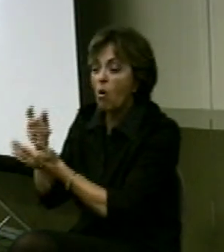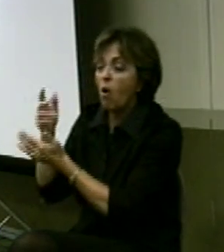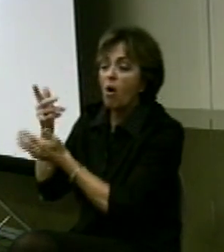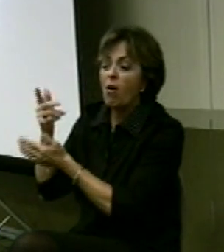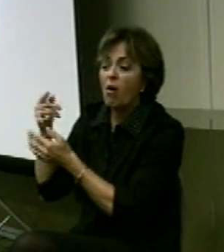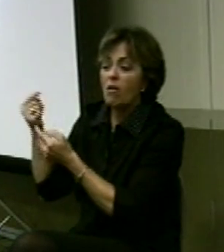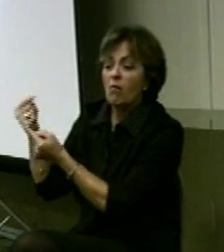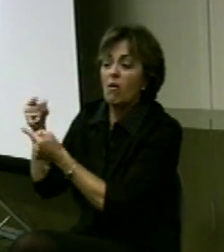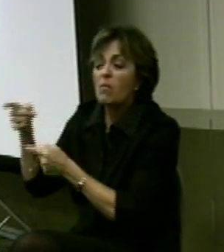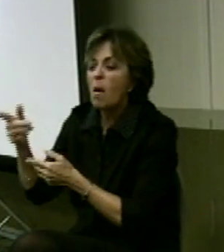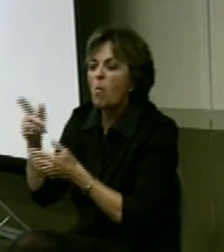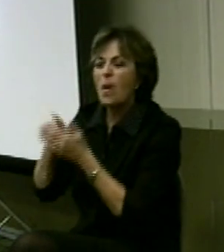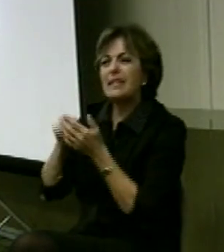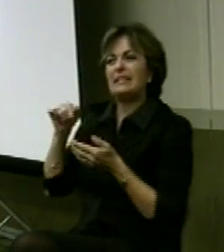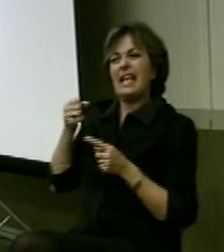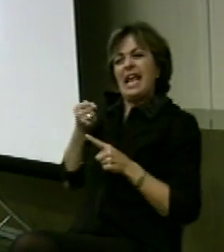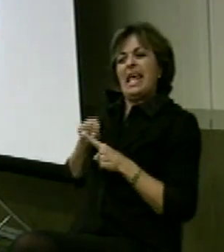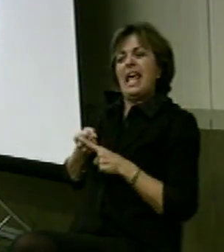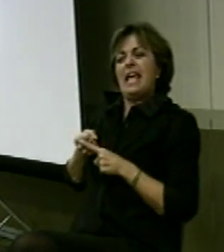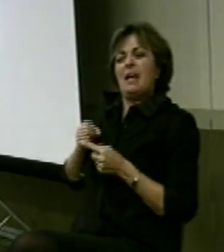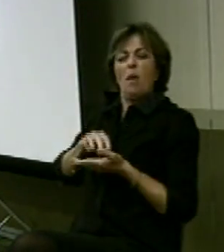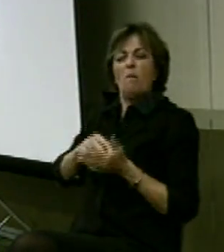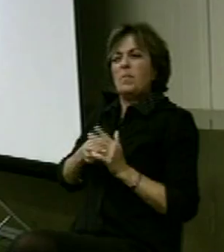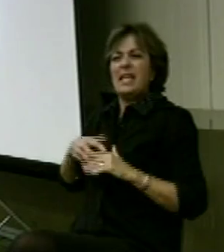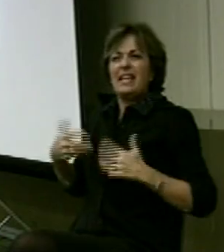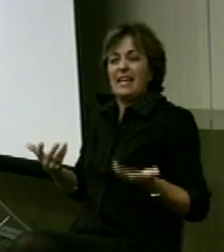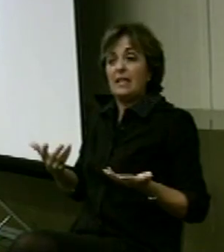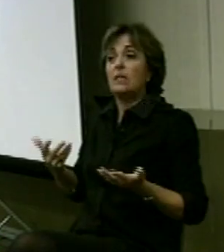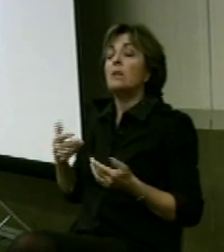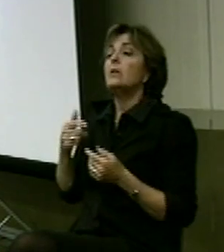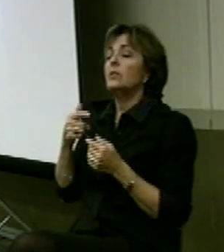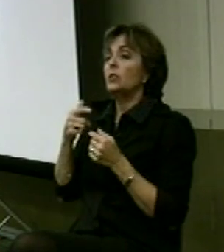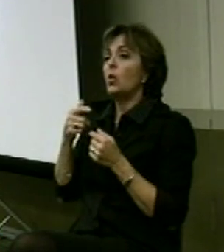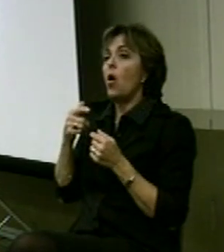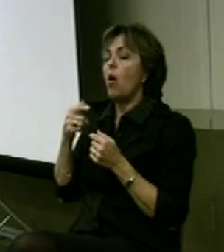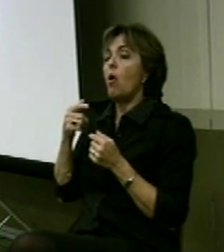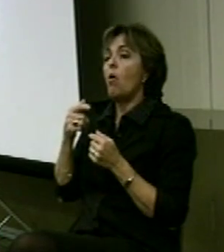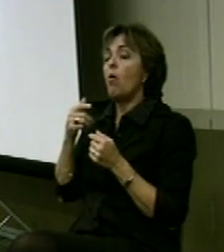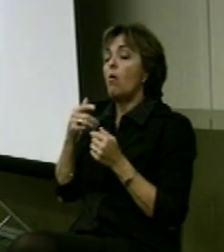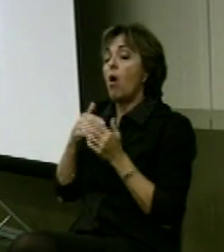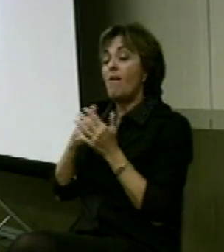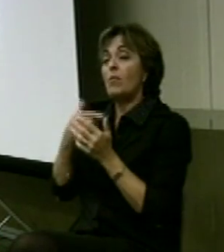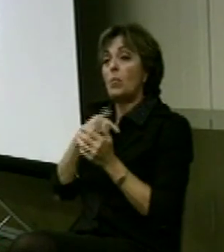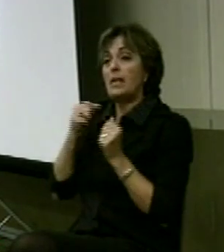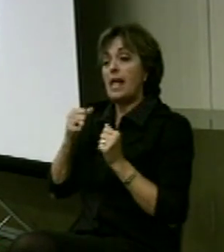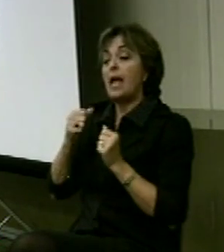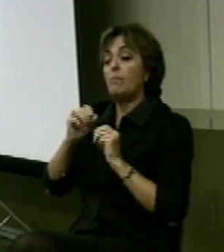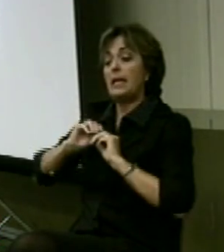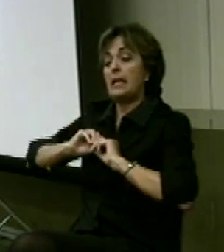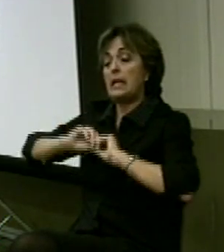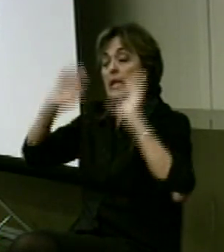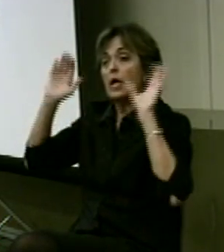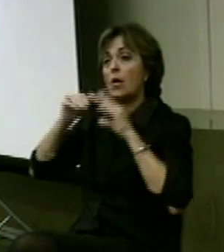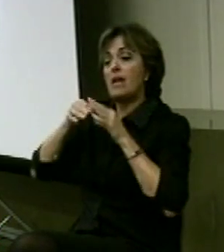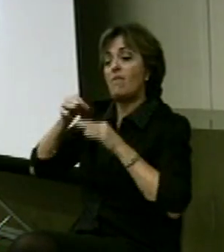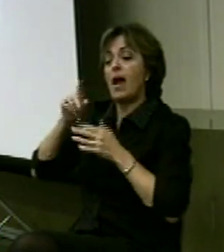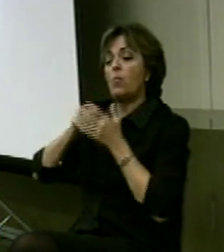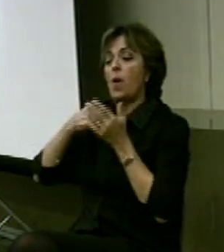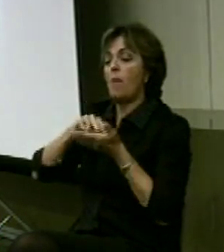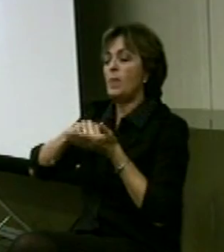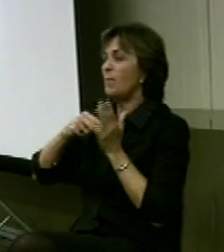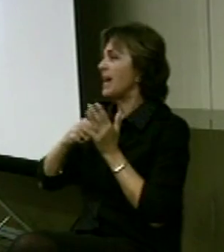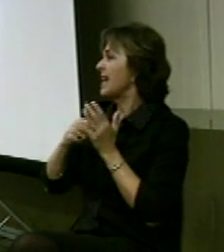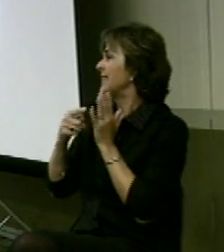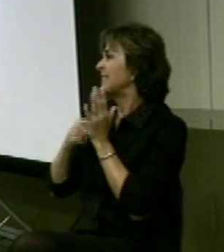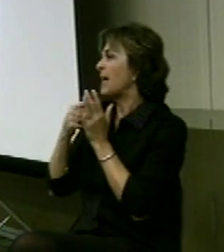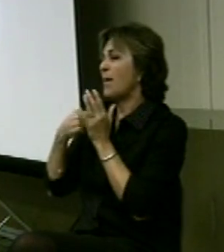just, brush their head? What does hit mean? So a lot of times we could be very clear in defining exactly what